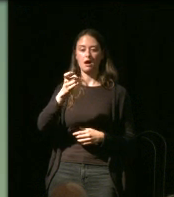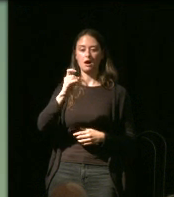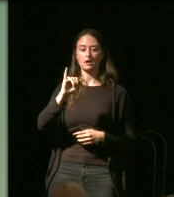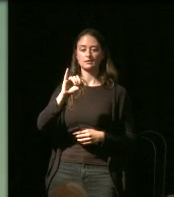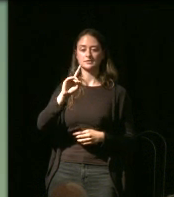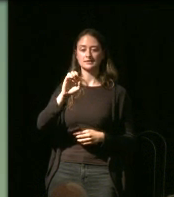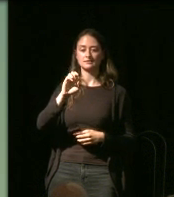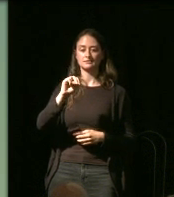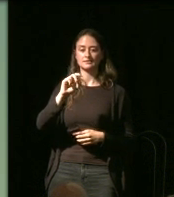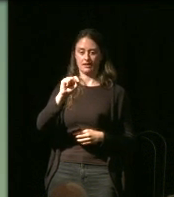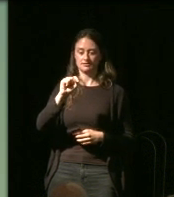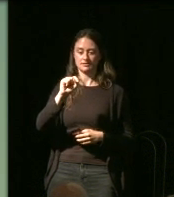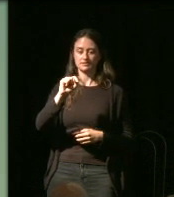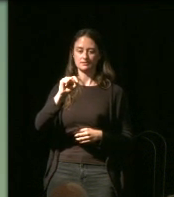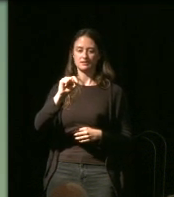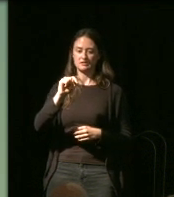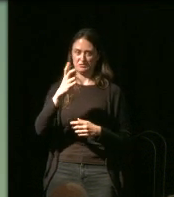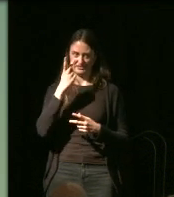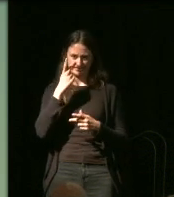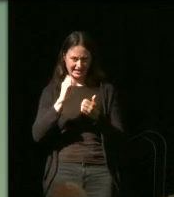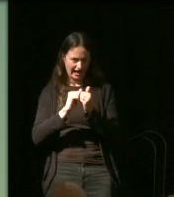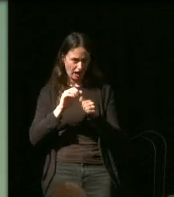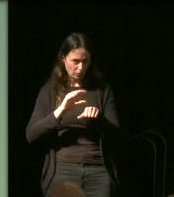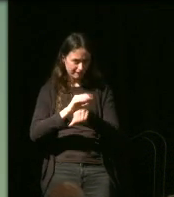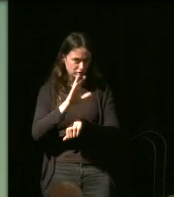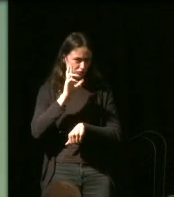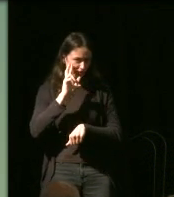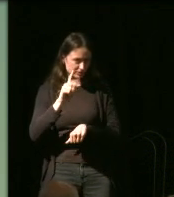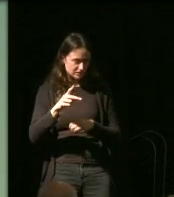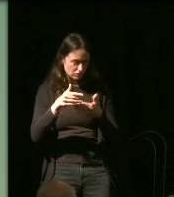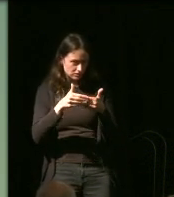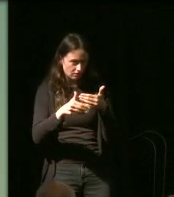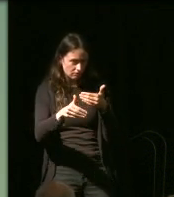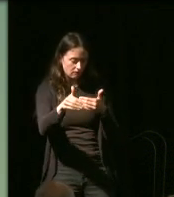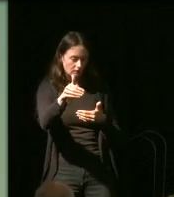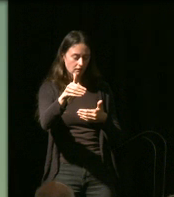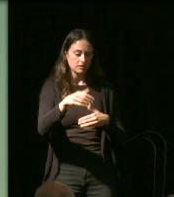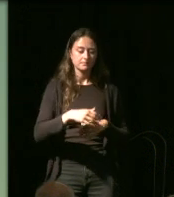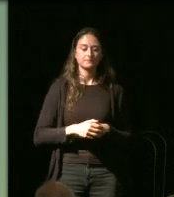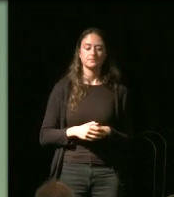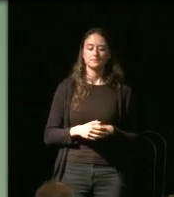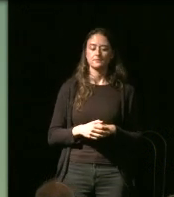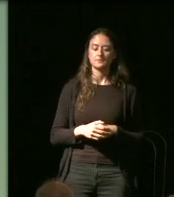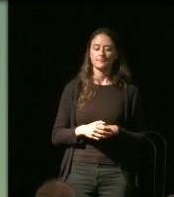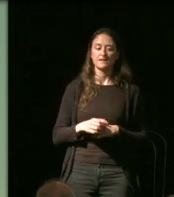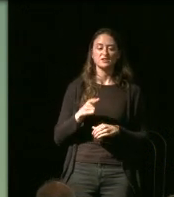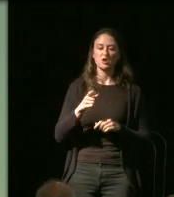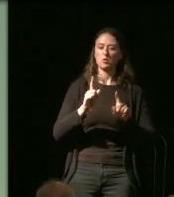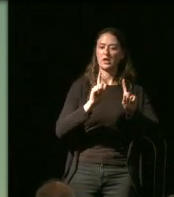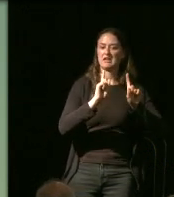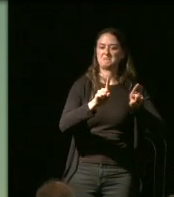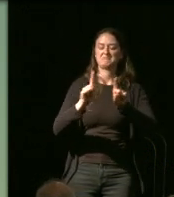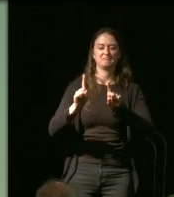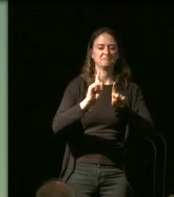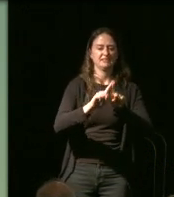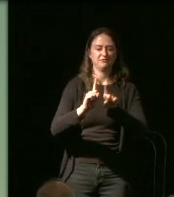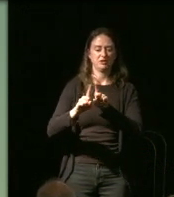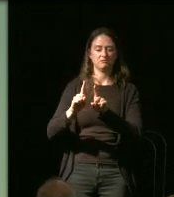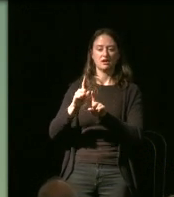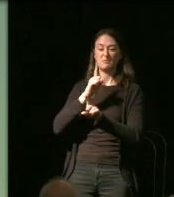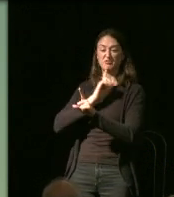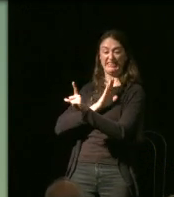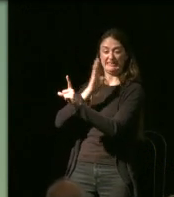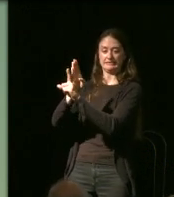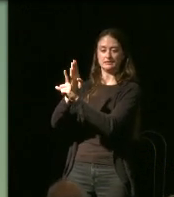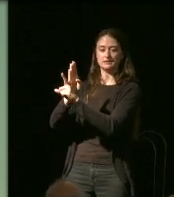ATTACK clinical trial. As participants, we go to the Wilmer Eye Institute in Baltimore, Maryland, which is the only place this